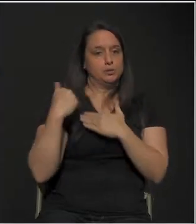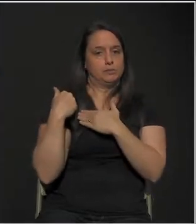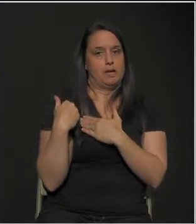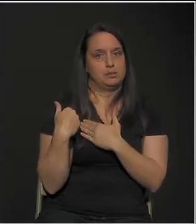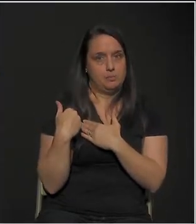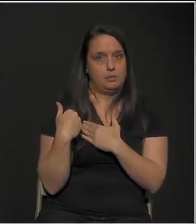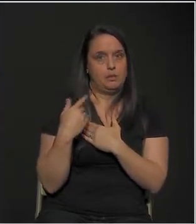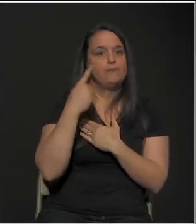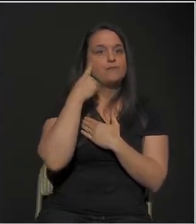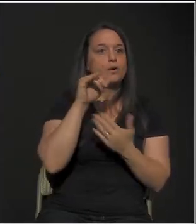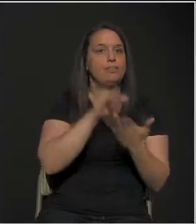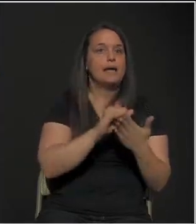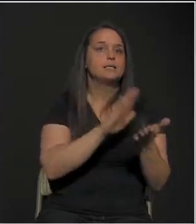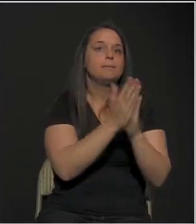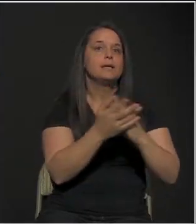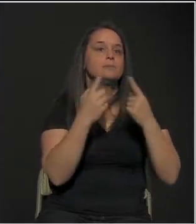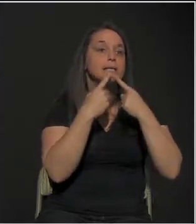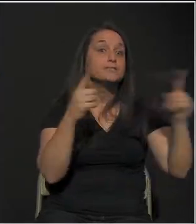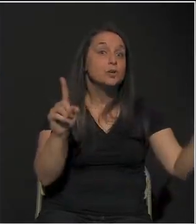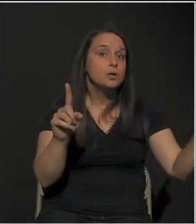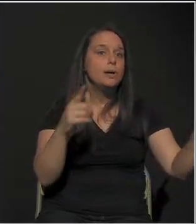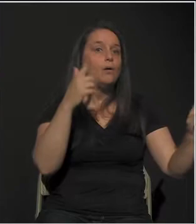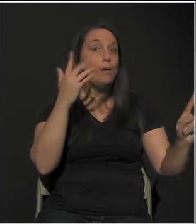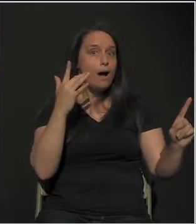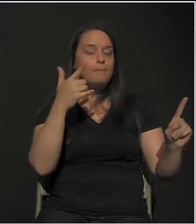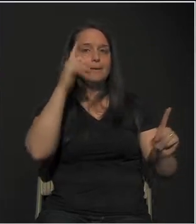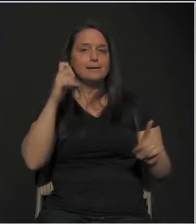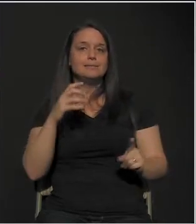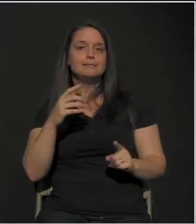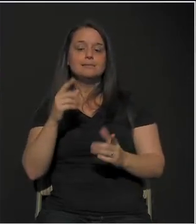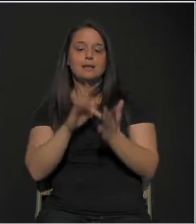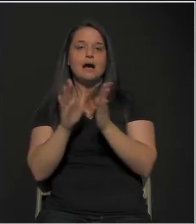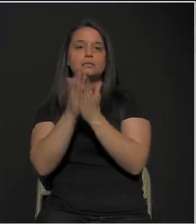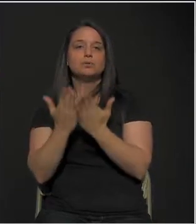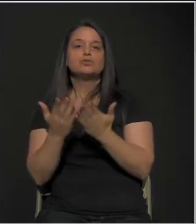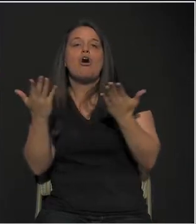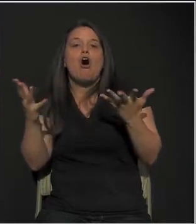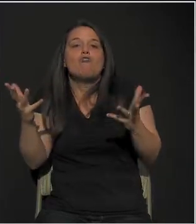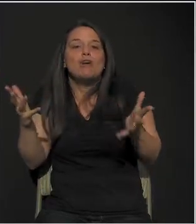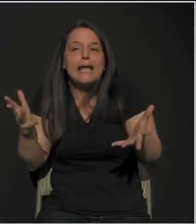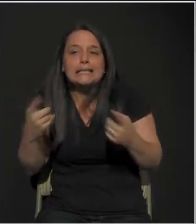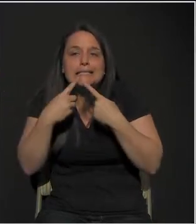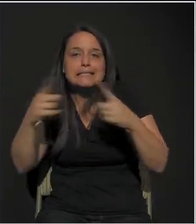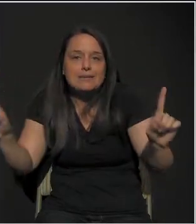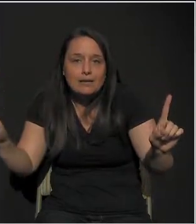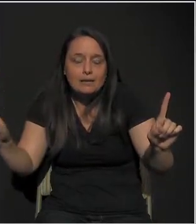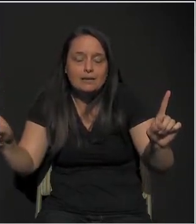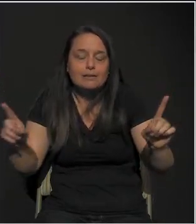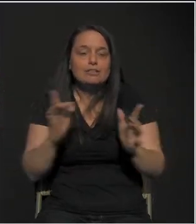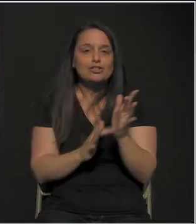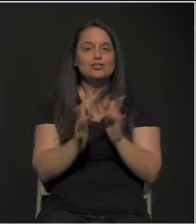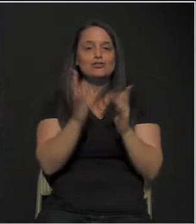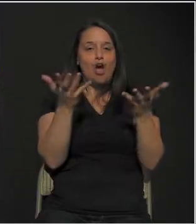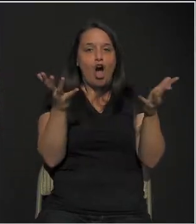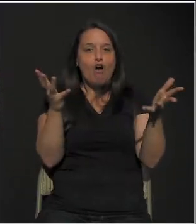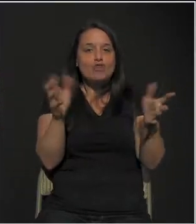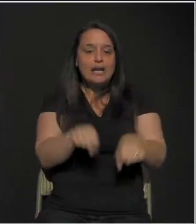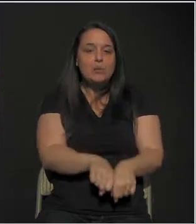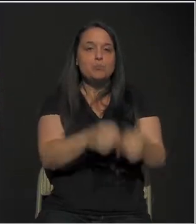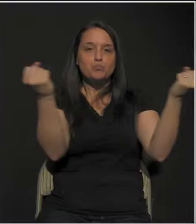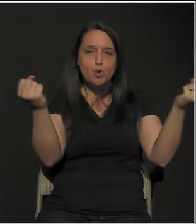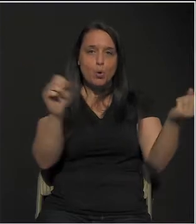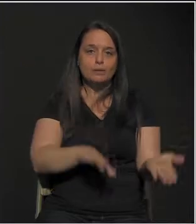successful, because the gospel already is successful. Jesus already broke death and showed